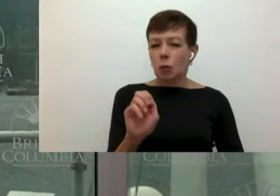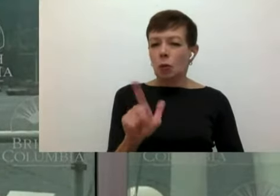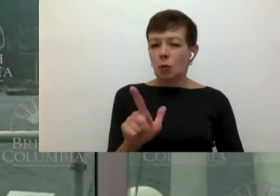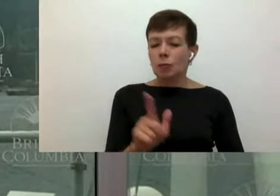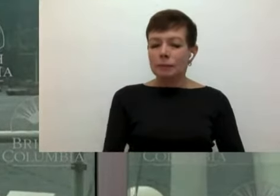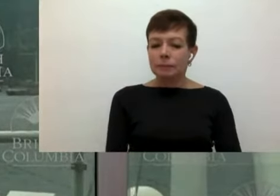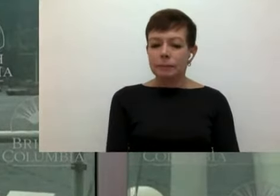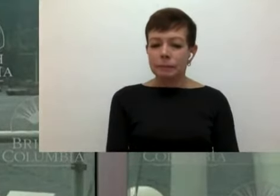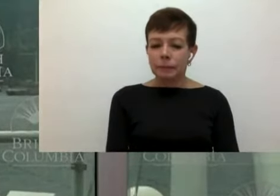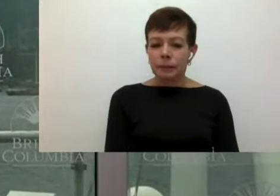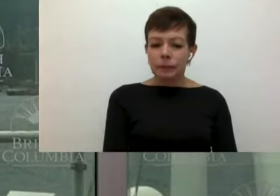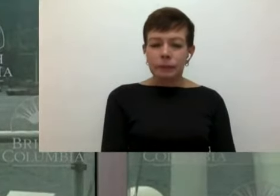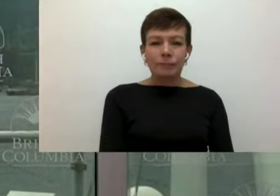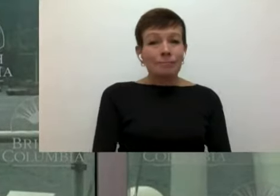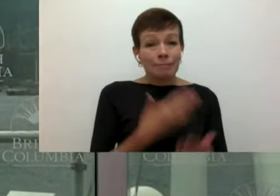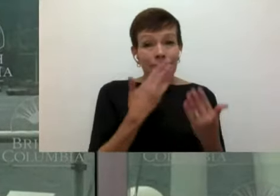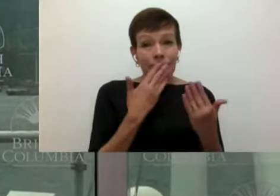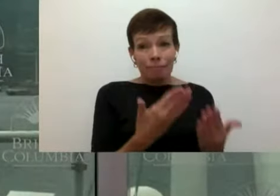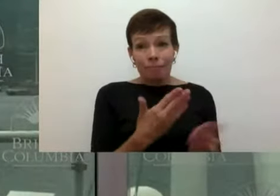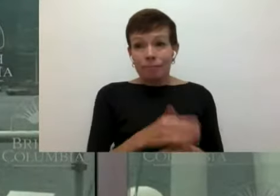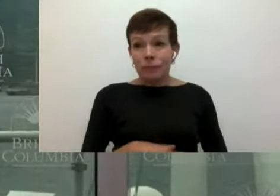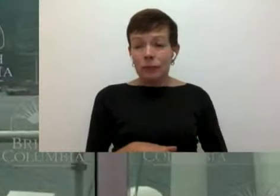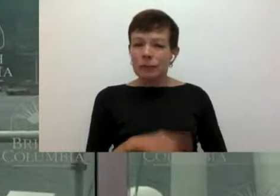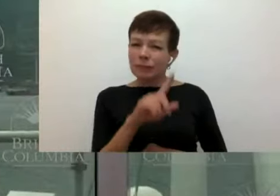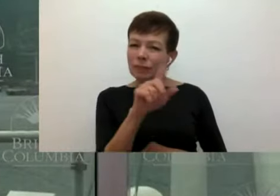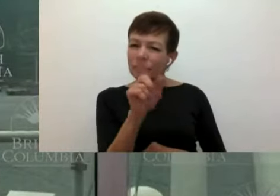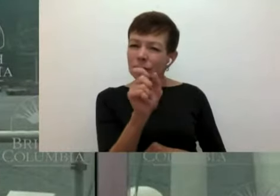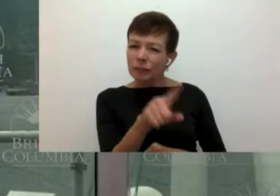Next we have Keith Baldry from Global News.